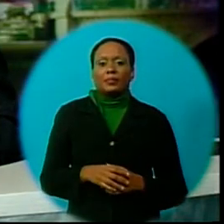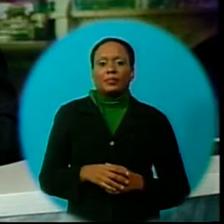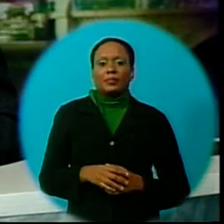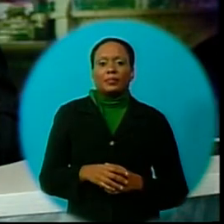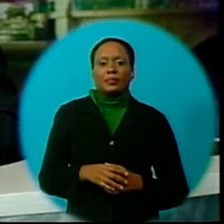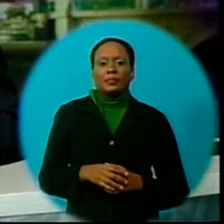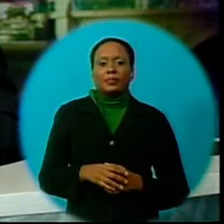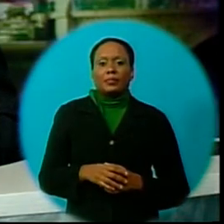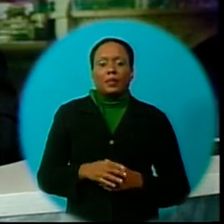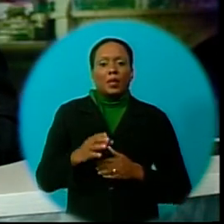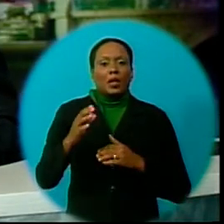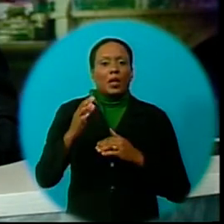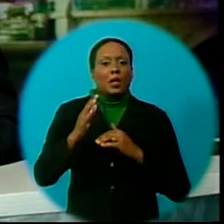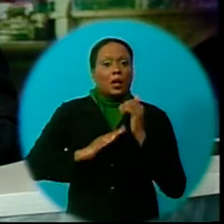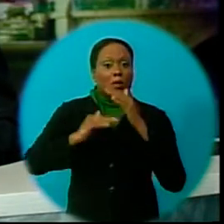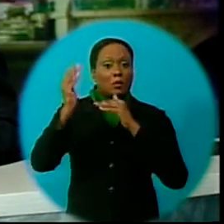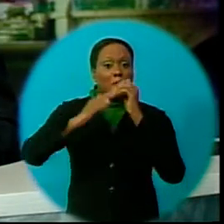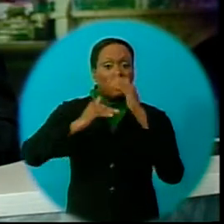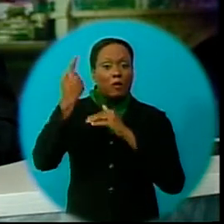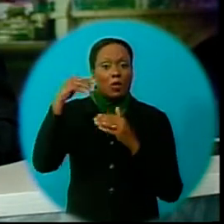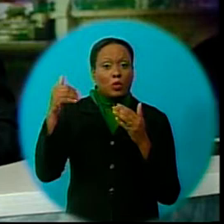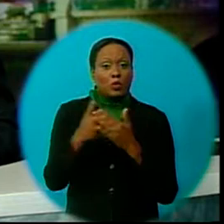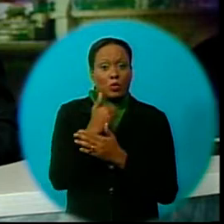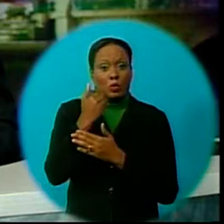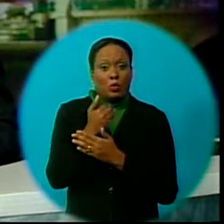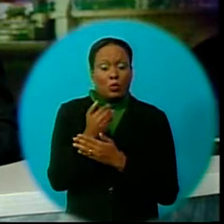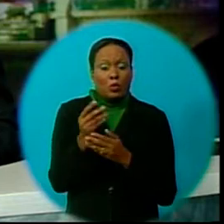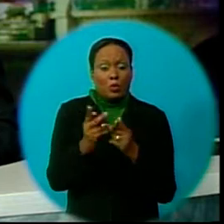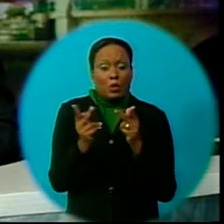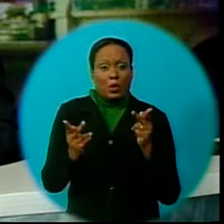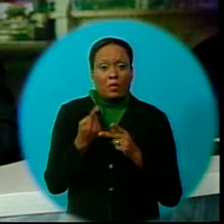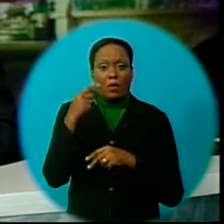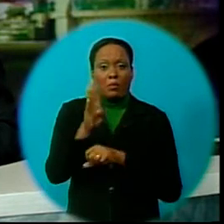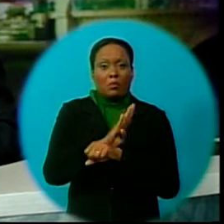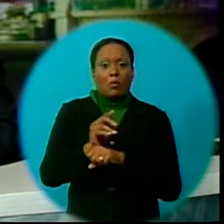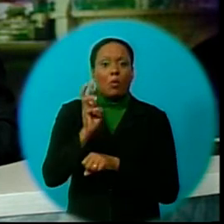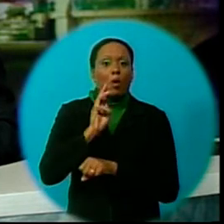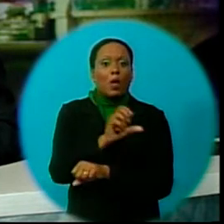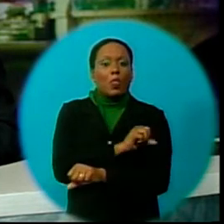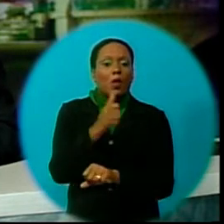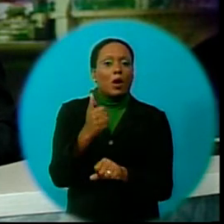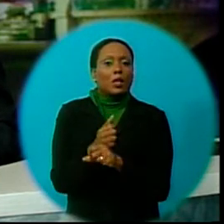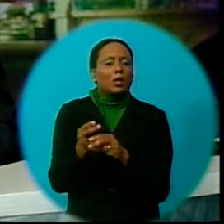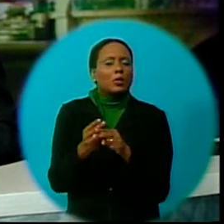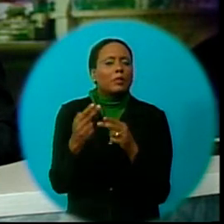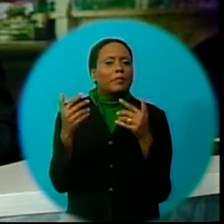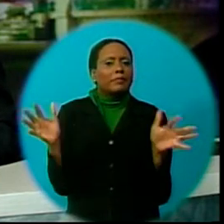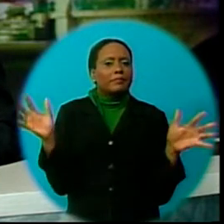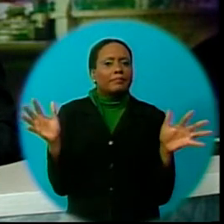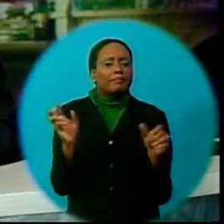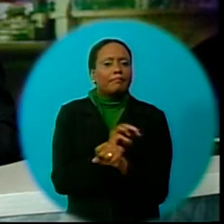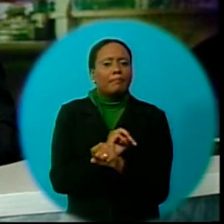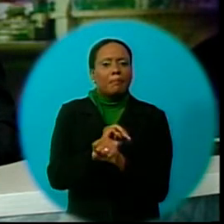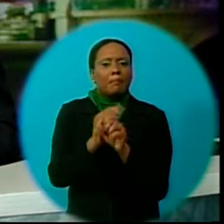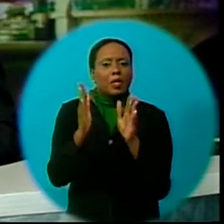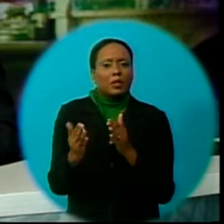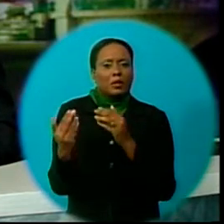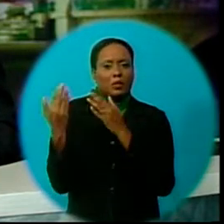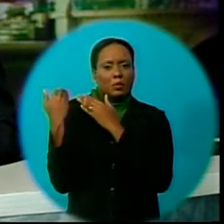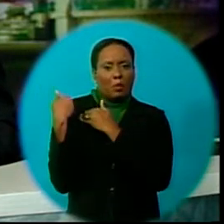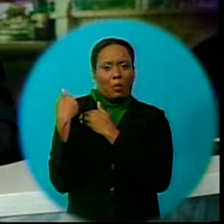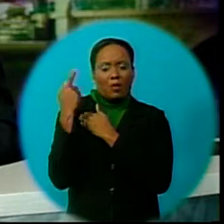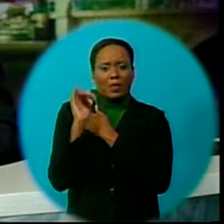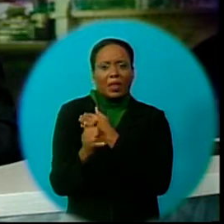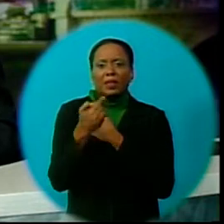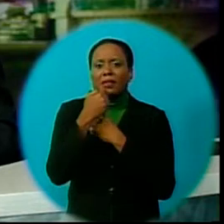The construction of the new headquarters of the Barbados Water Authority is almost complete. Minister of Water Resource Management Dr. David